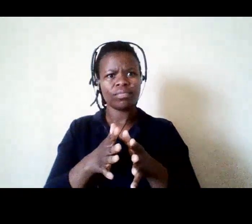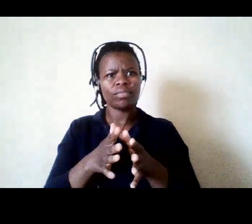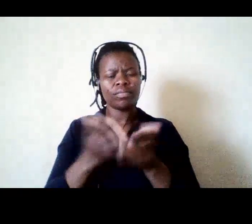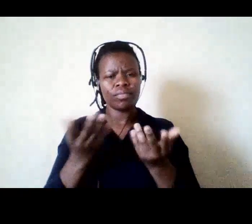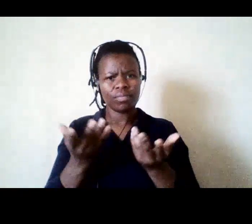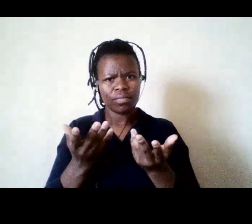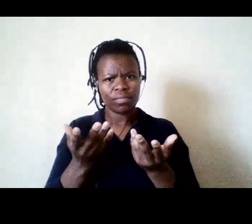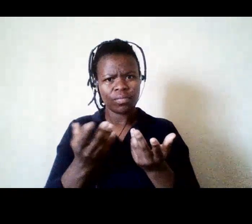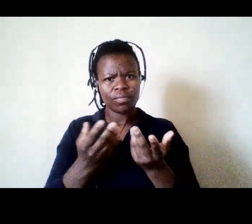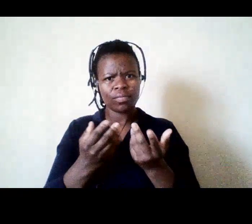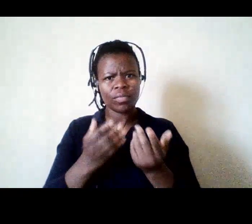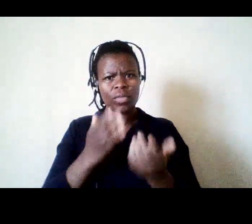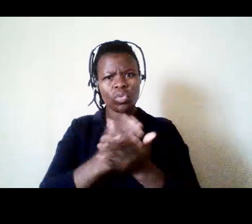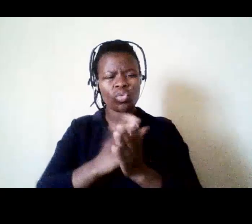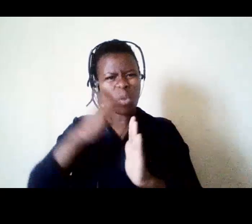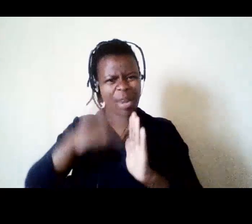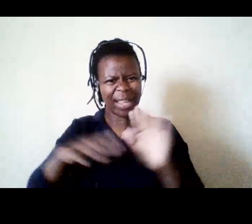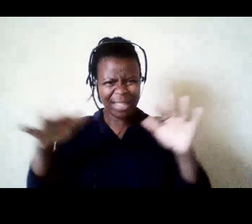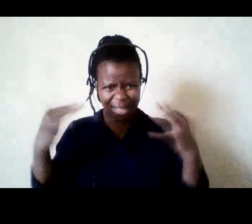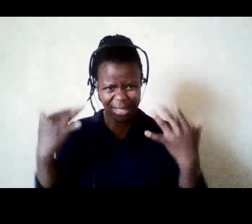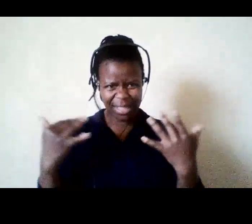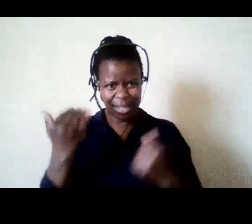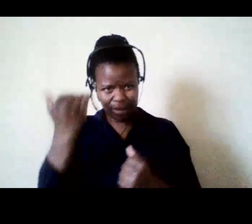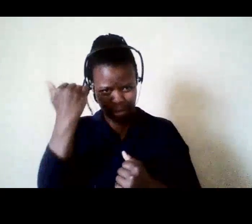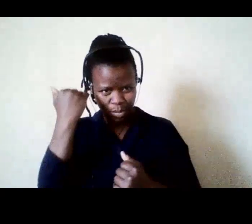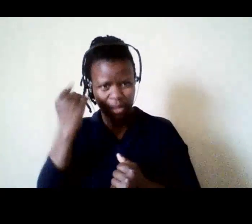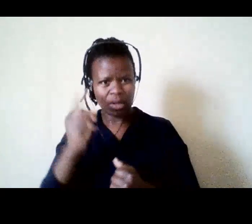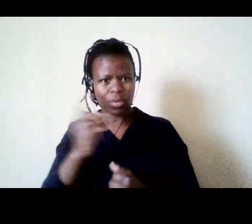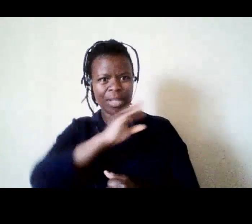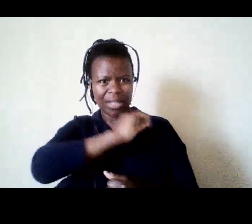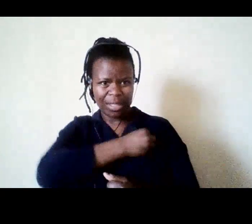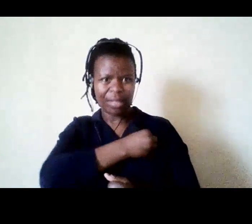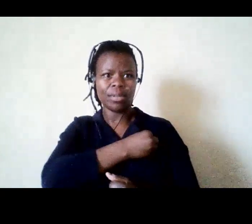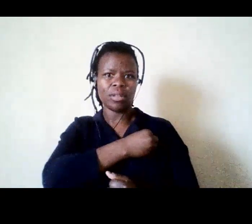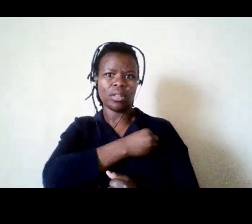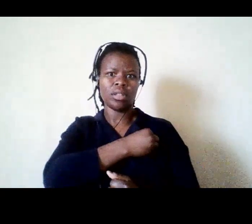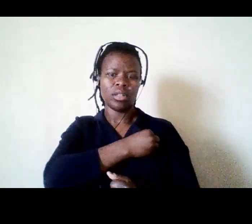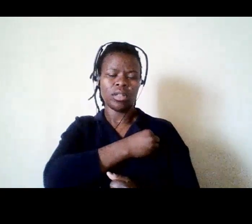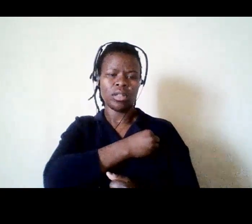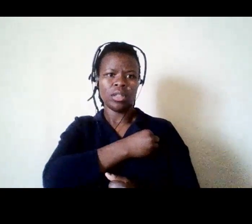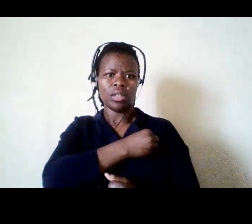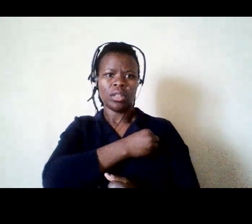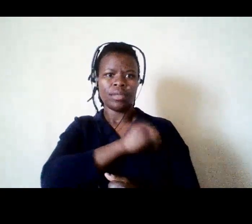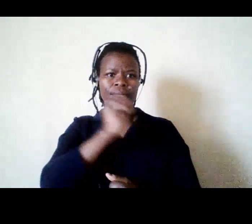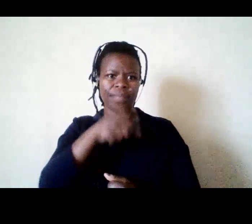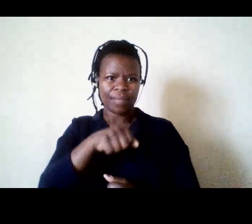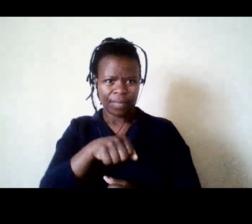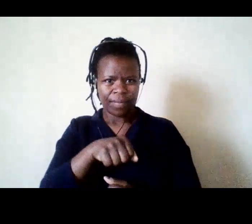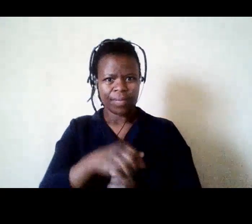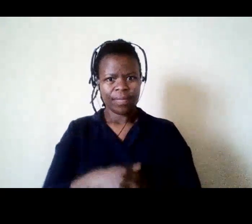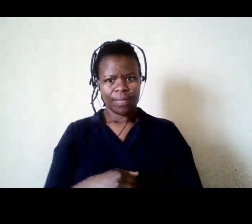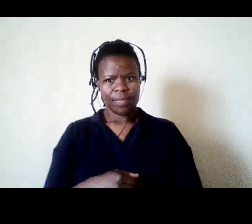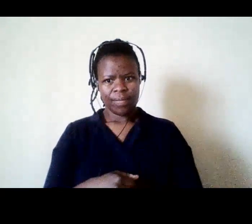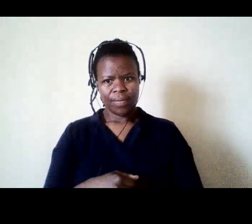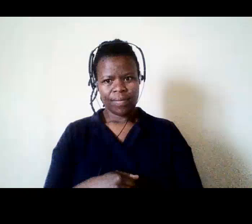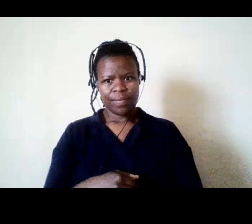experience of disability, the experience of impairment that people have. So if someone is like feeling depressed, or